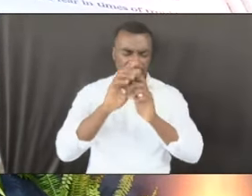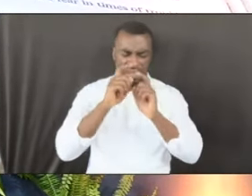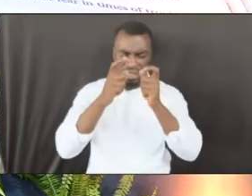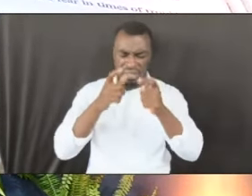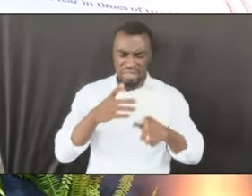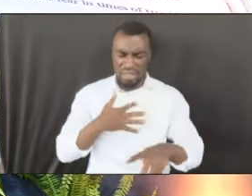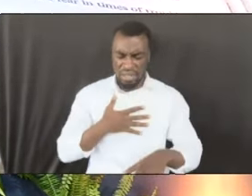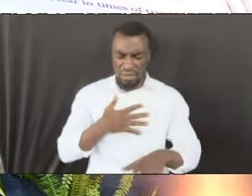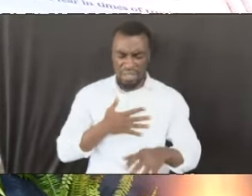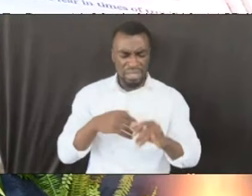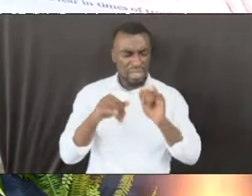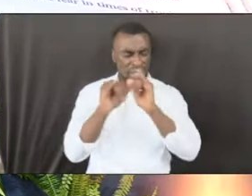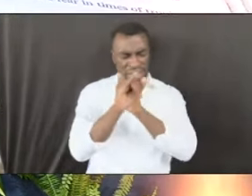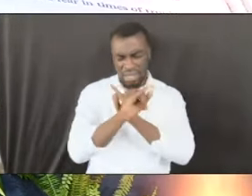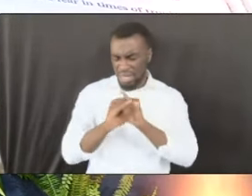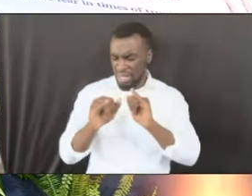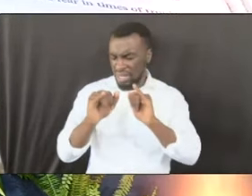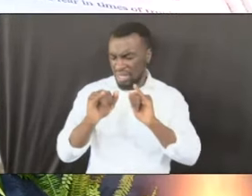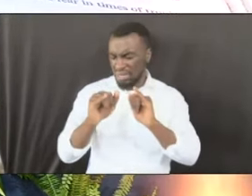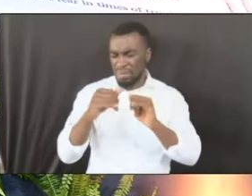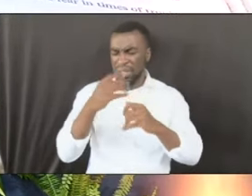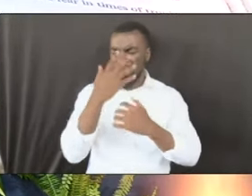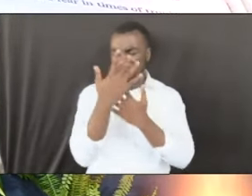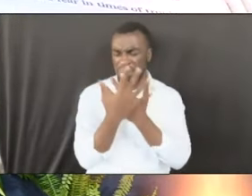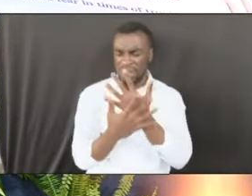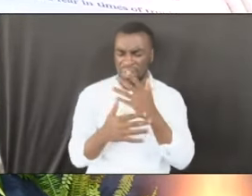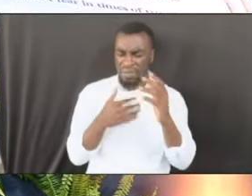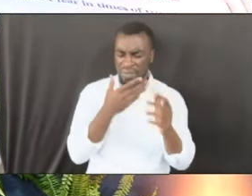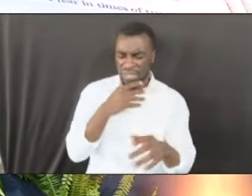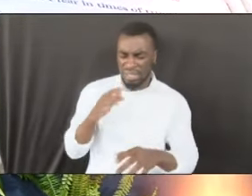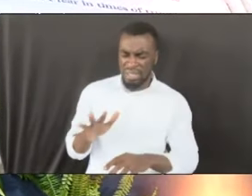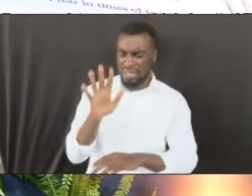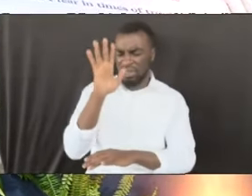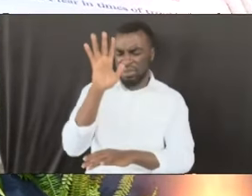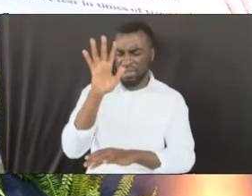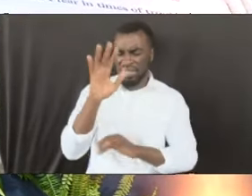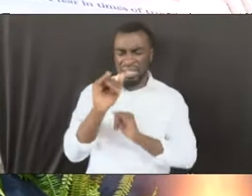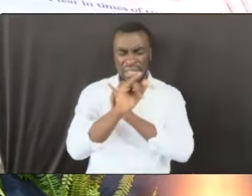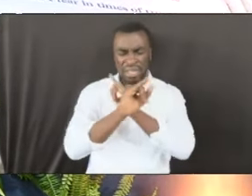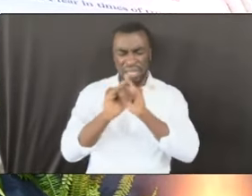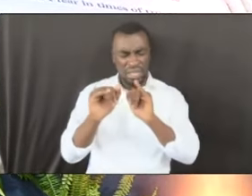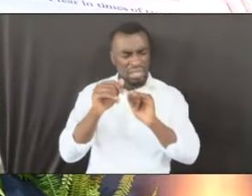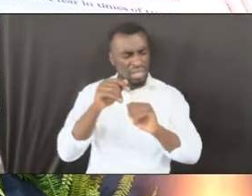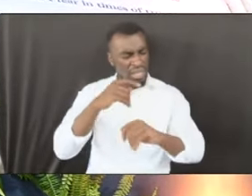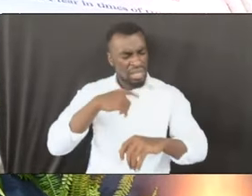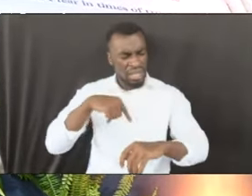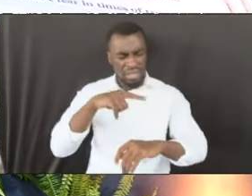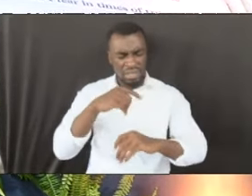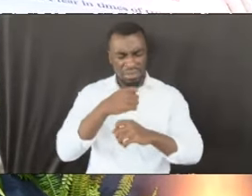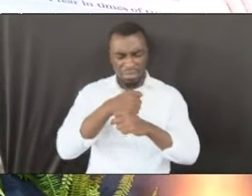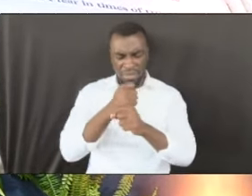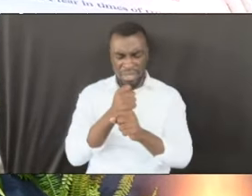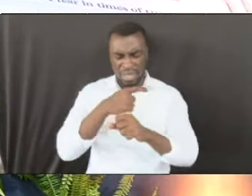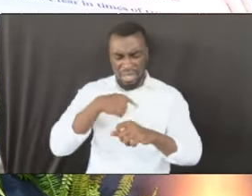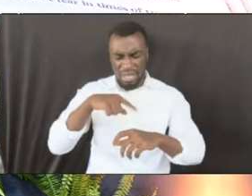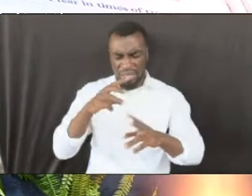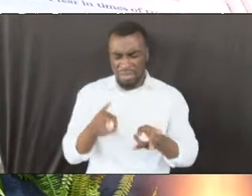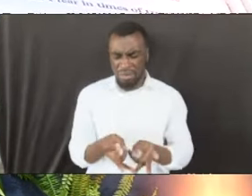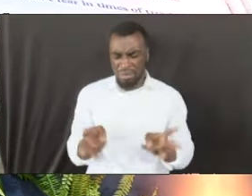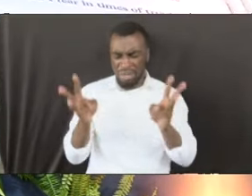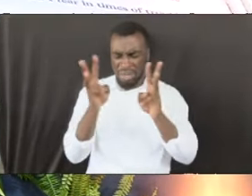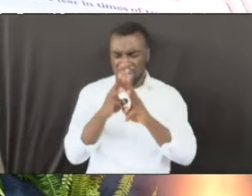wash us by the blood of thy Son, sanctify us, and make us worthy in your